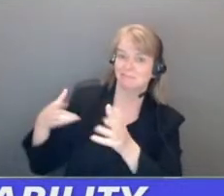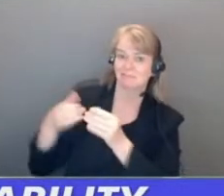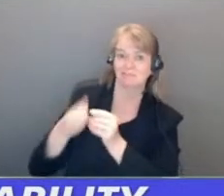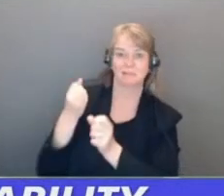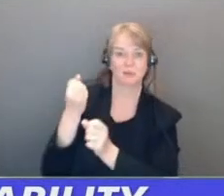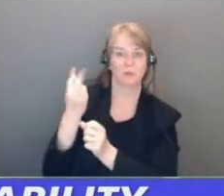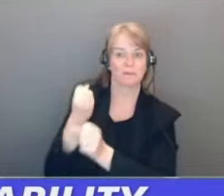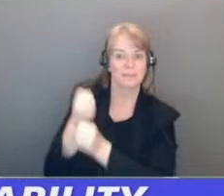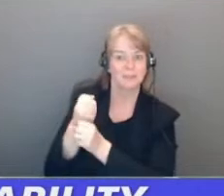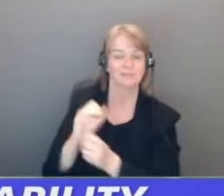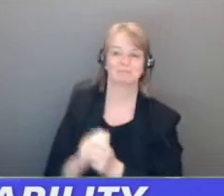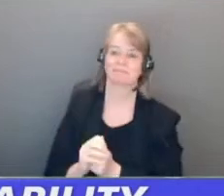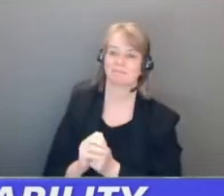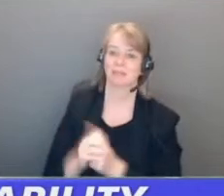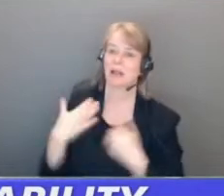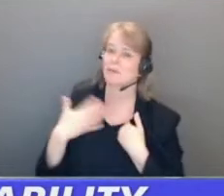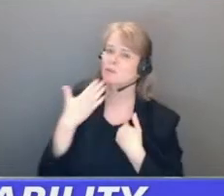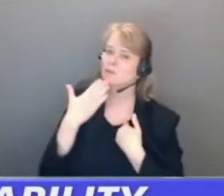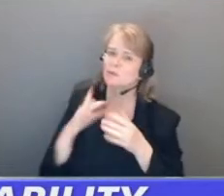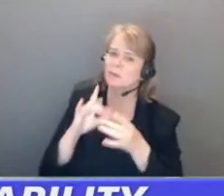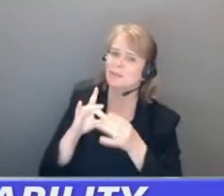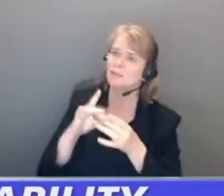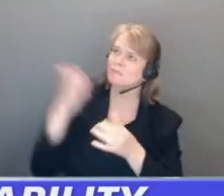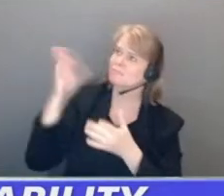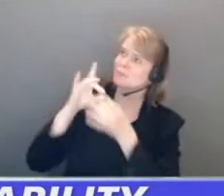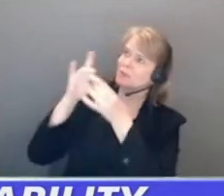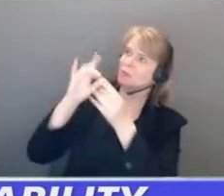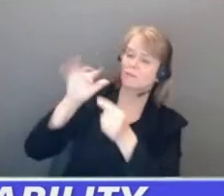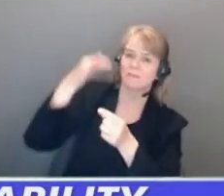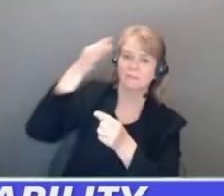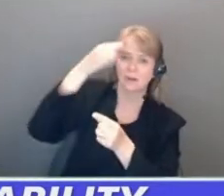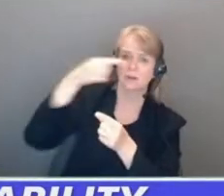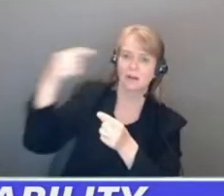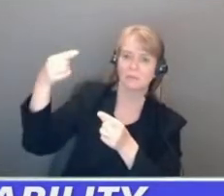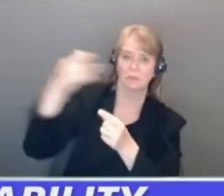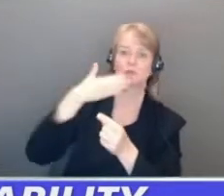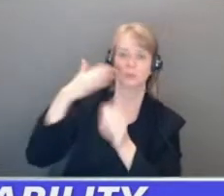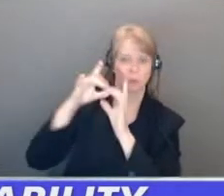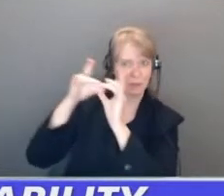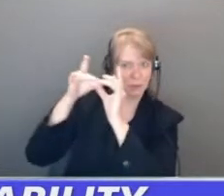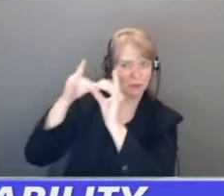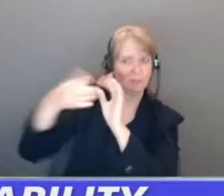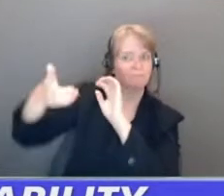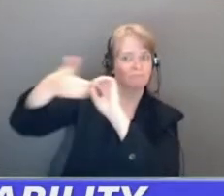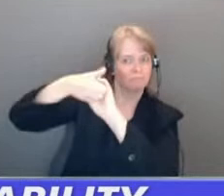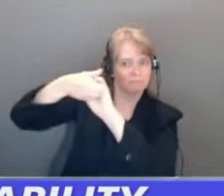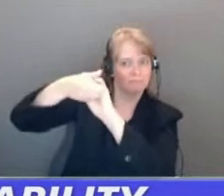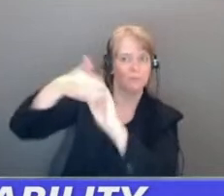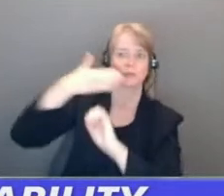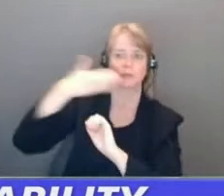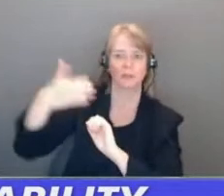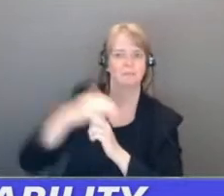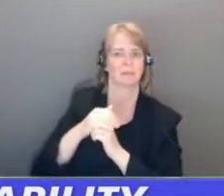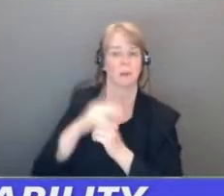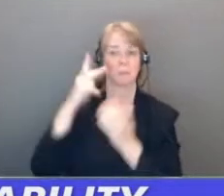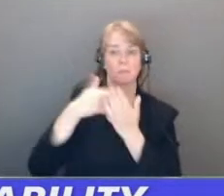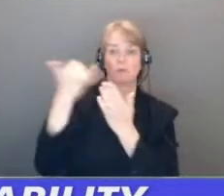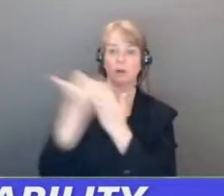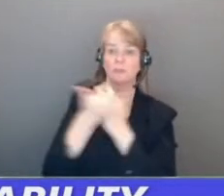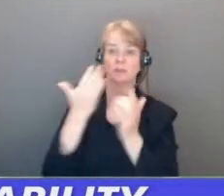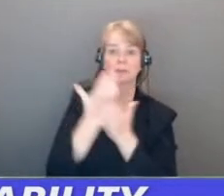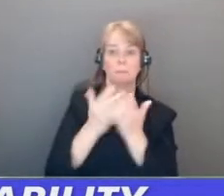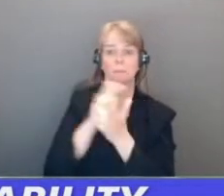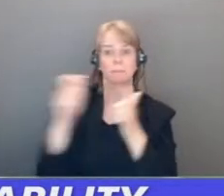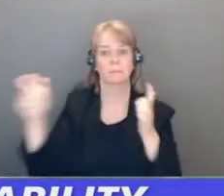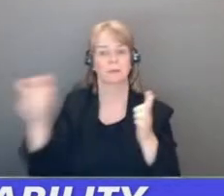We have a good relationship with the federal government. We've worked hand in hand on major projects like the Central Library.